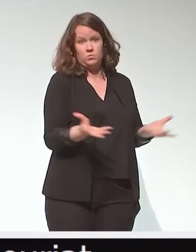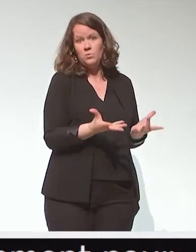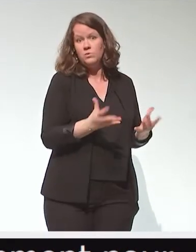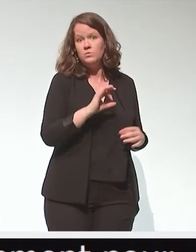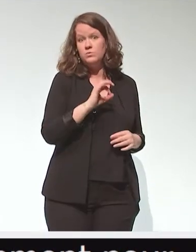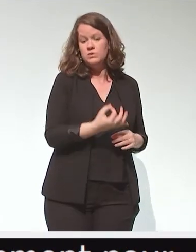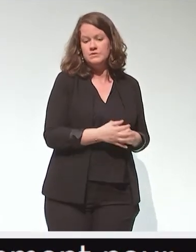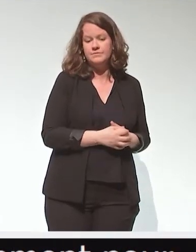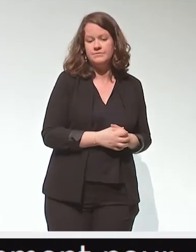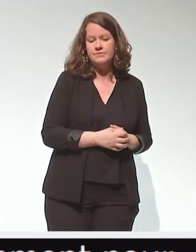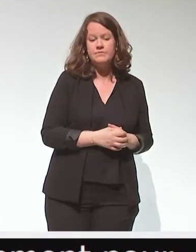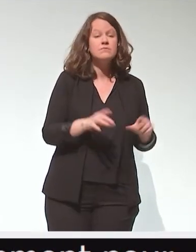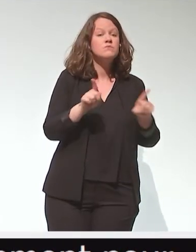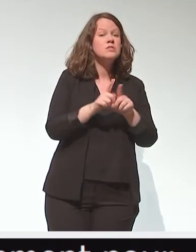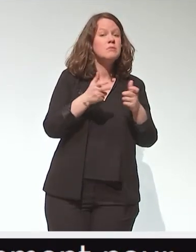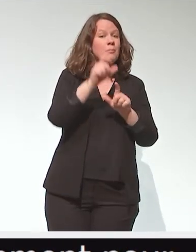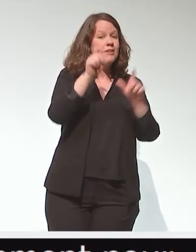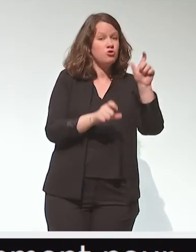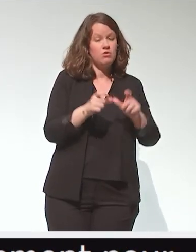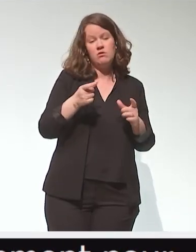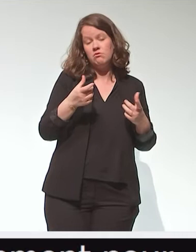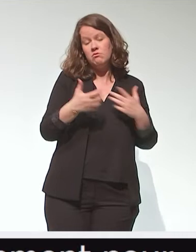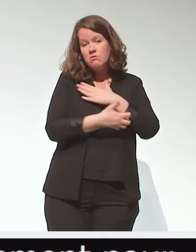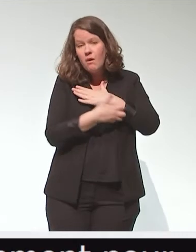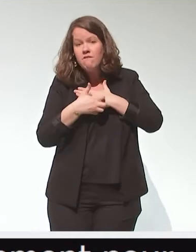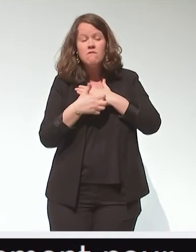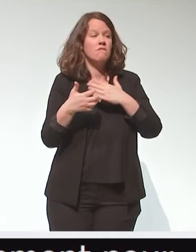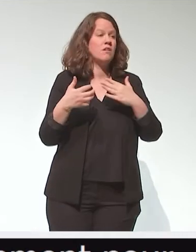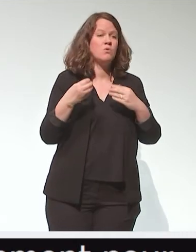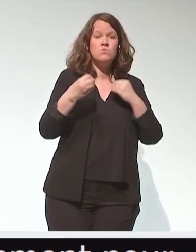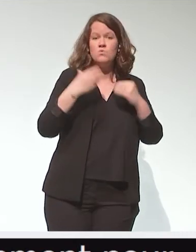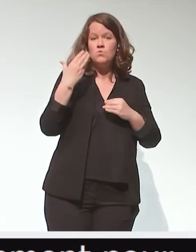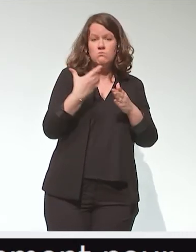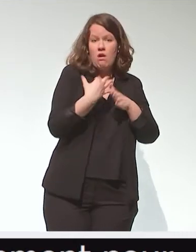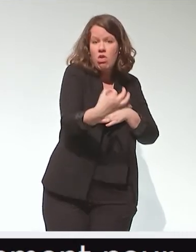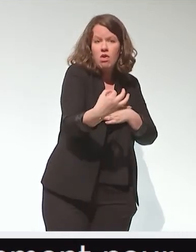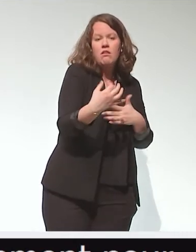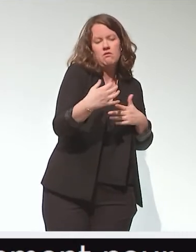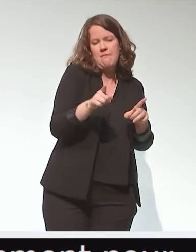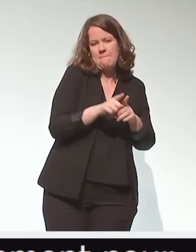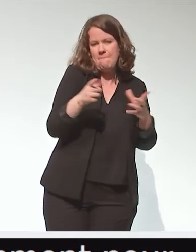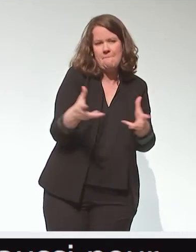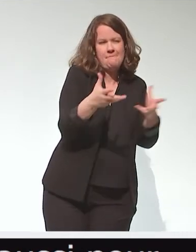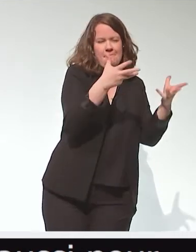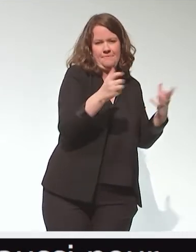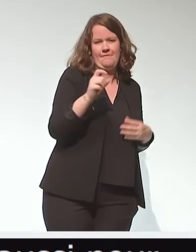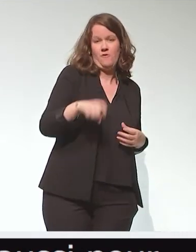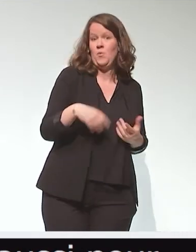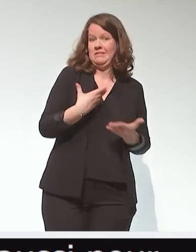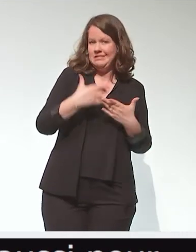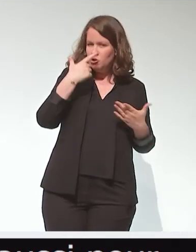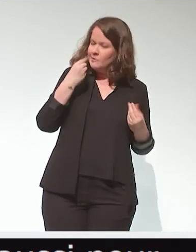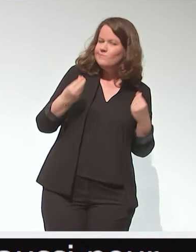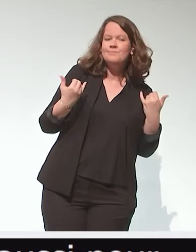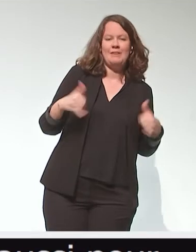been developed quite enough yet. So this is something what's ahead us, and one of the priorities, or